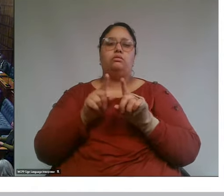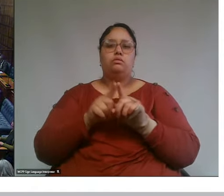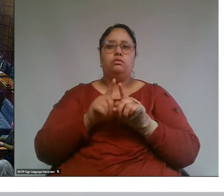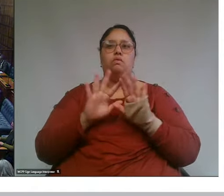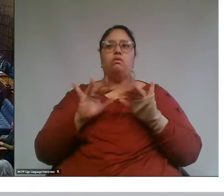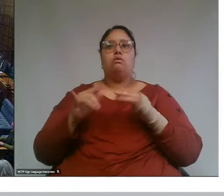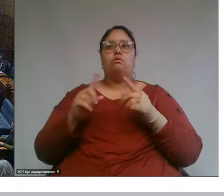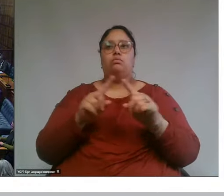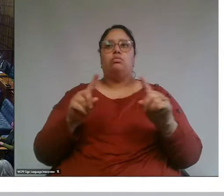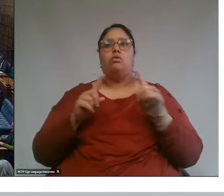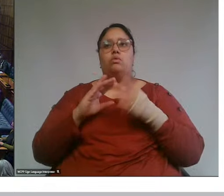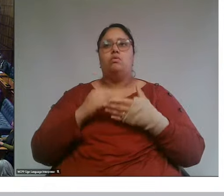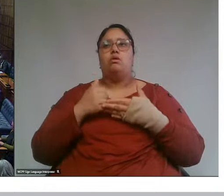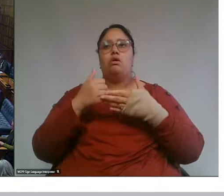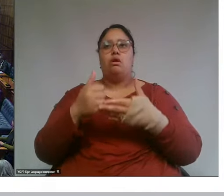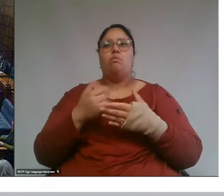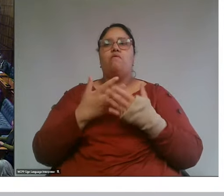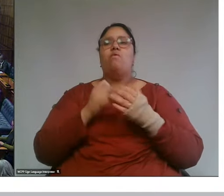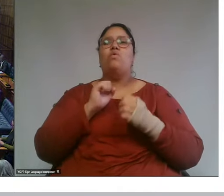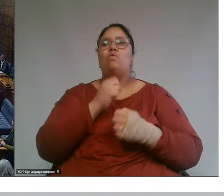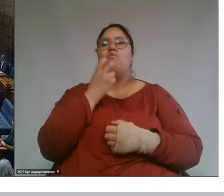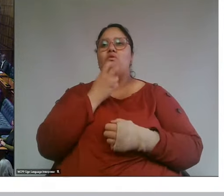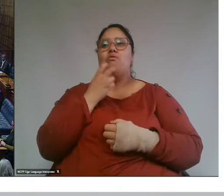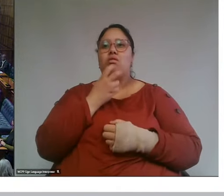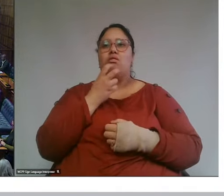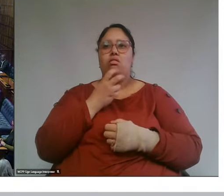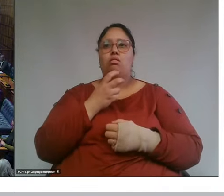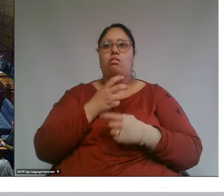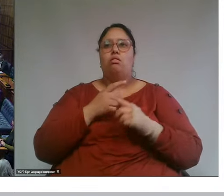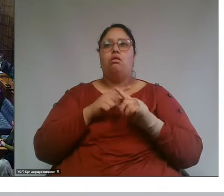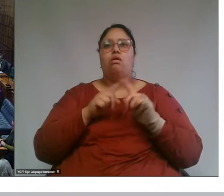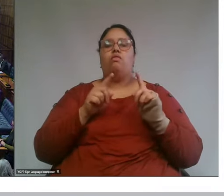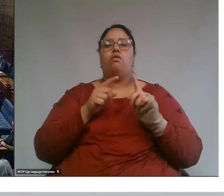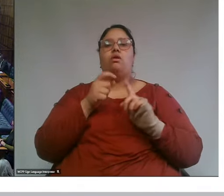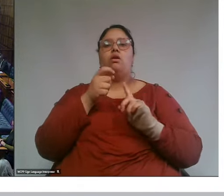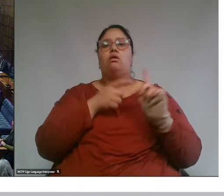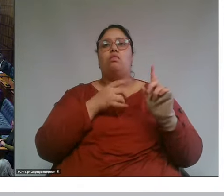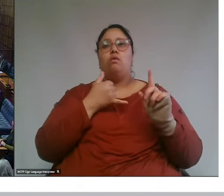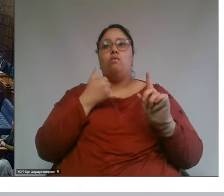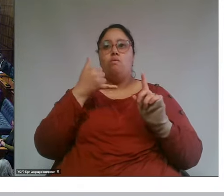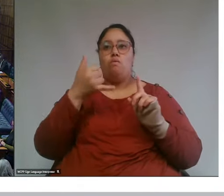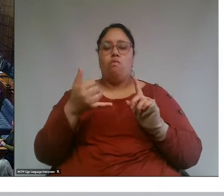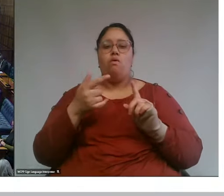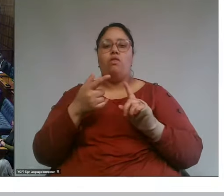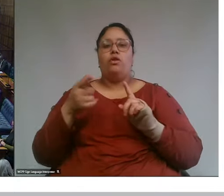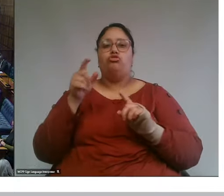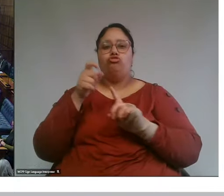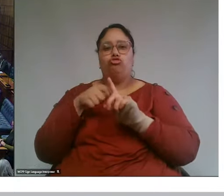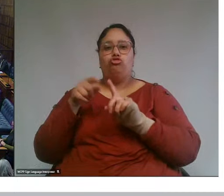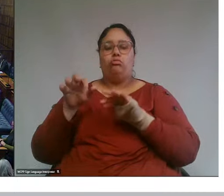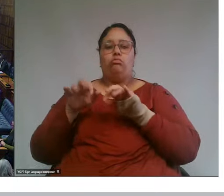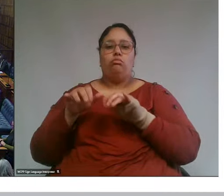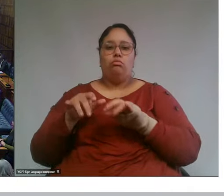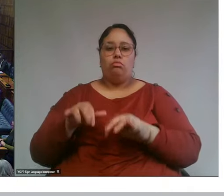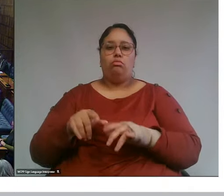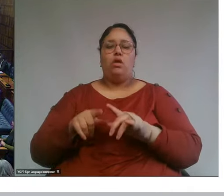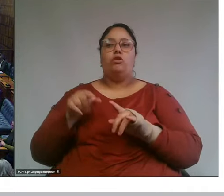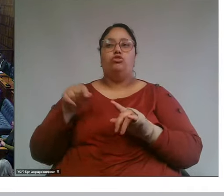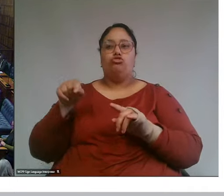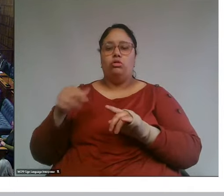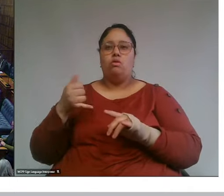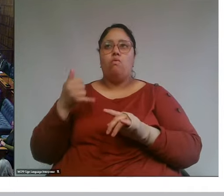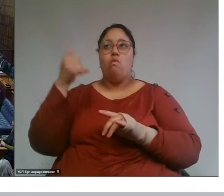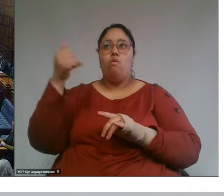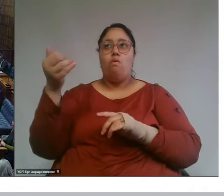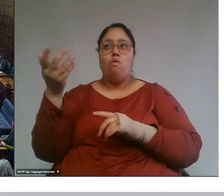department assisting I know that we've got a visit to the port I think sometime uh in the coming weeks and I'm sure we will